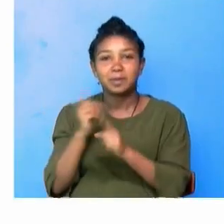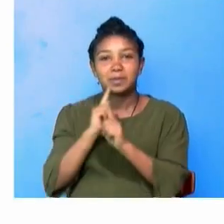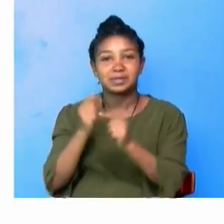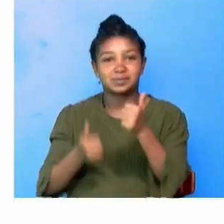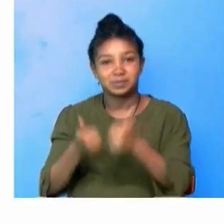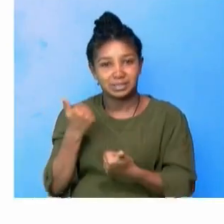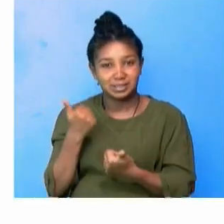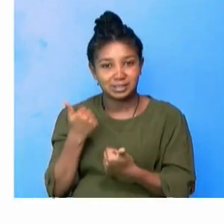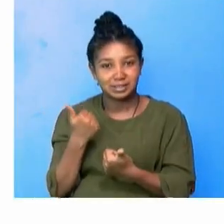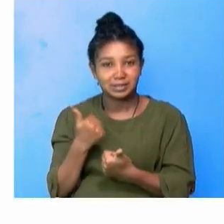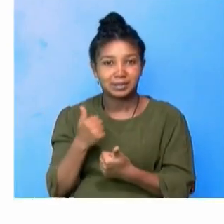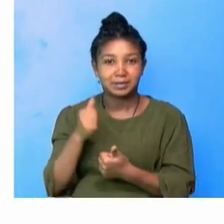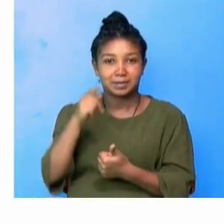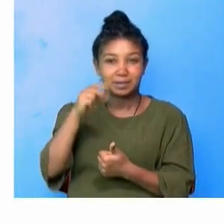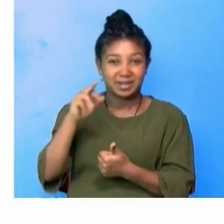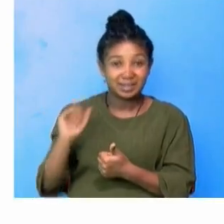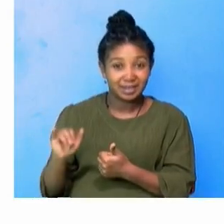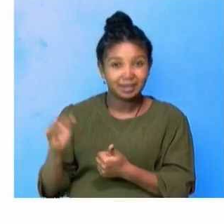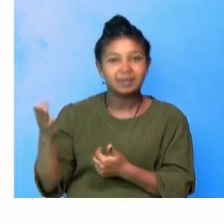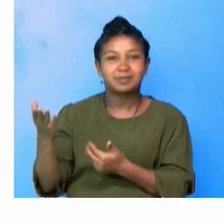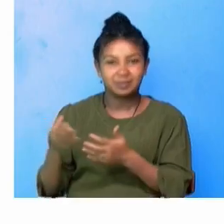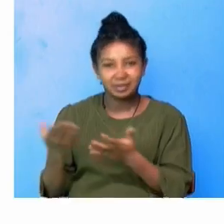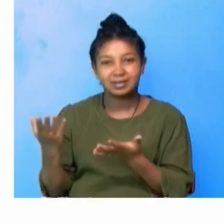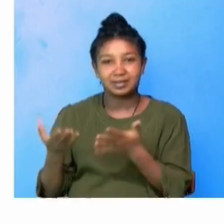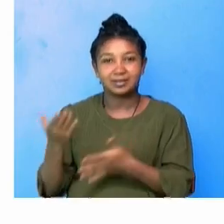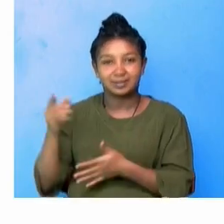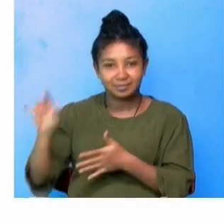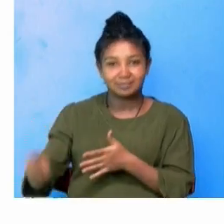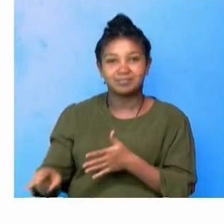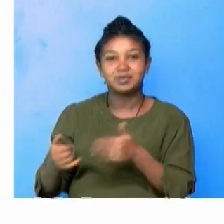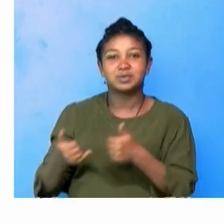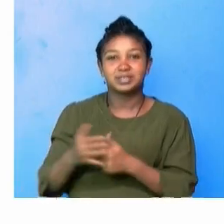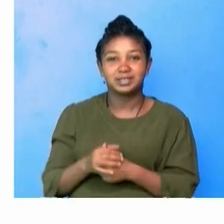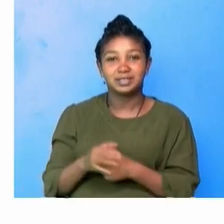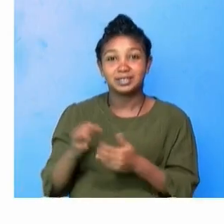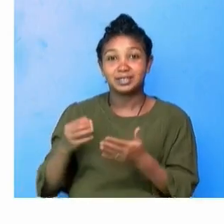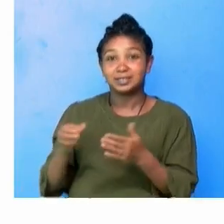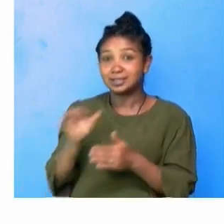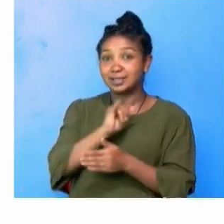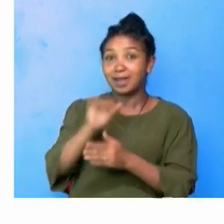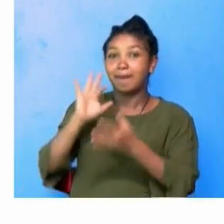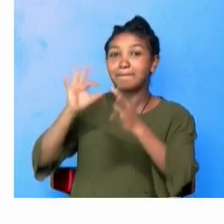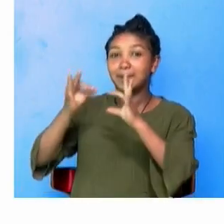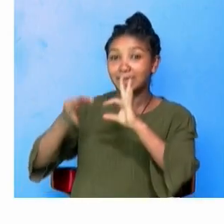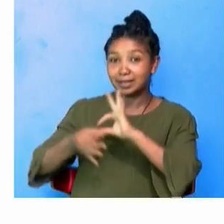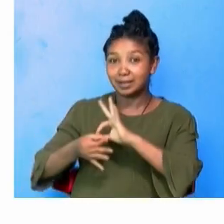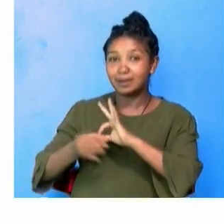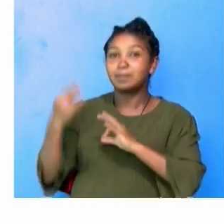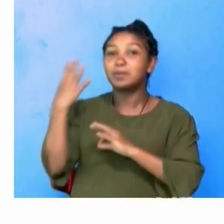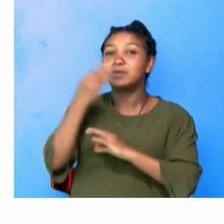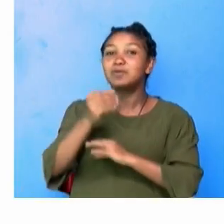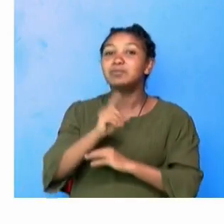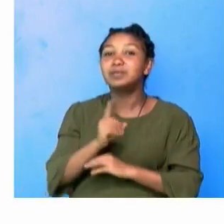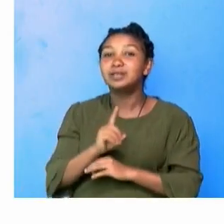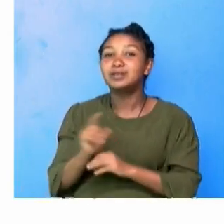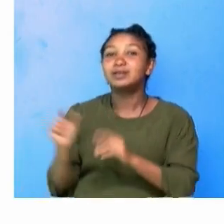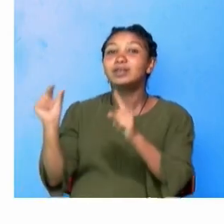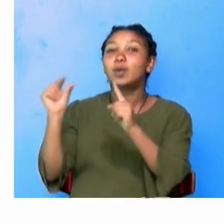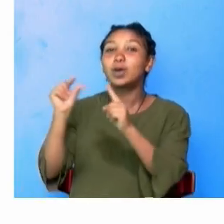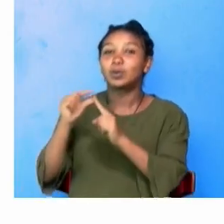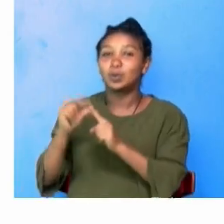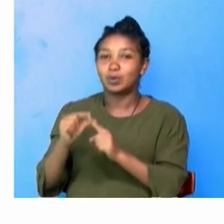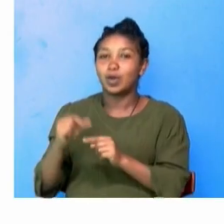worthy, pretty, feeble, clever, and powerful. Here is the same meaning with beautiful. The word is